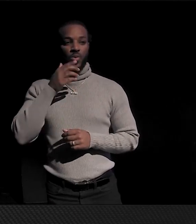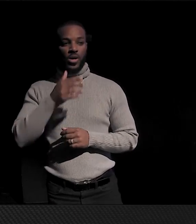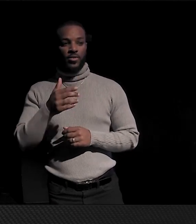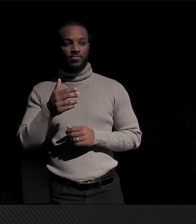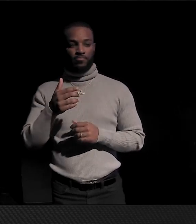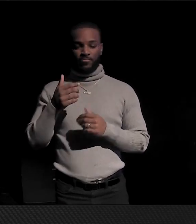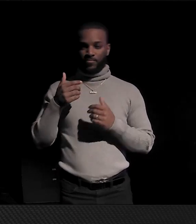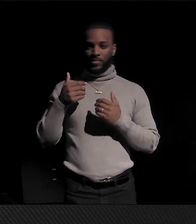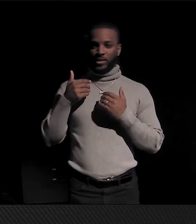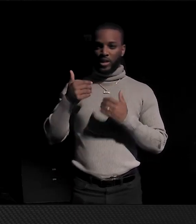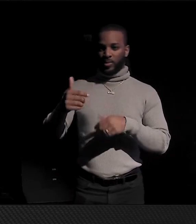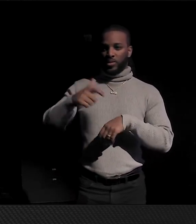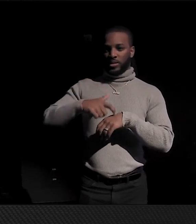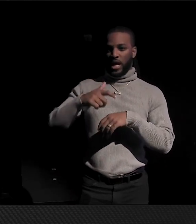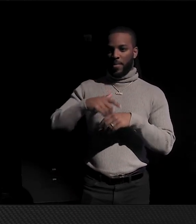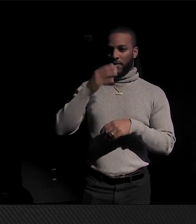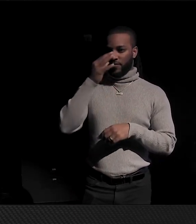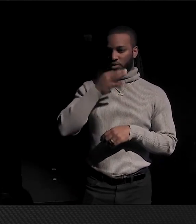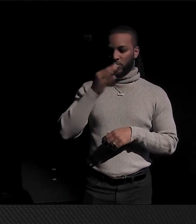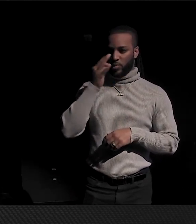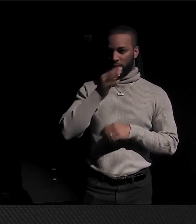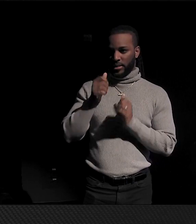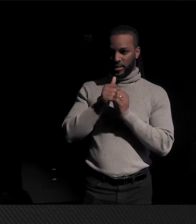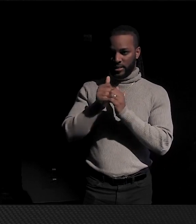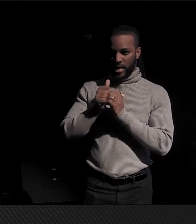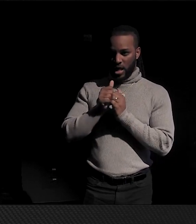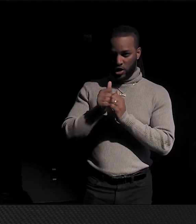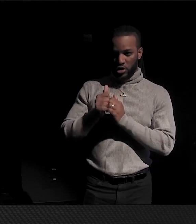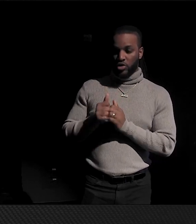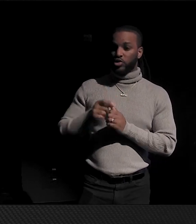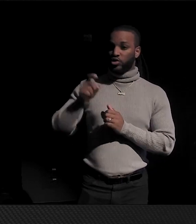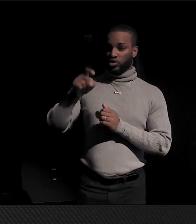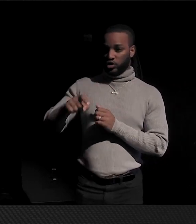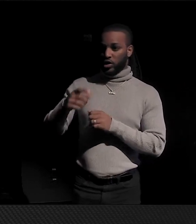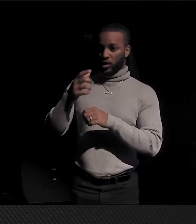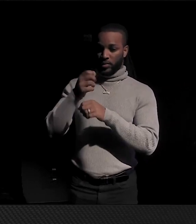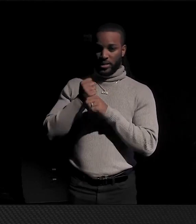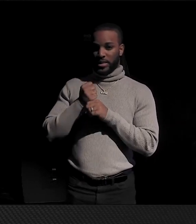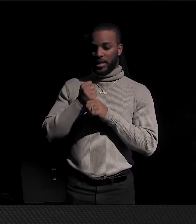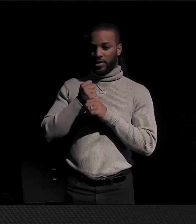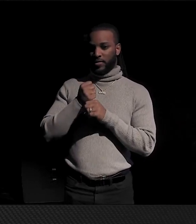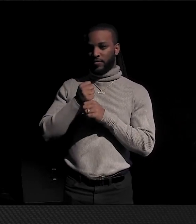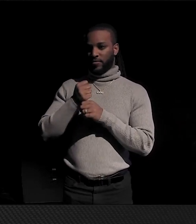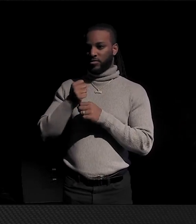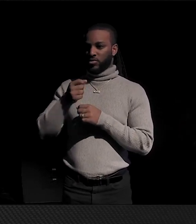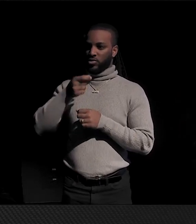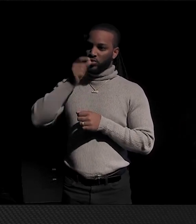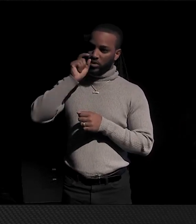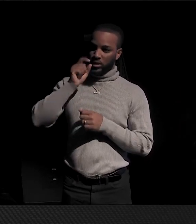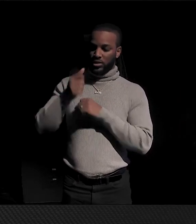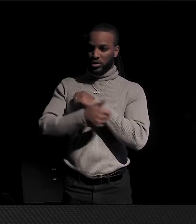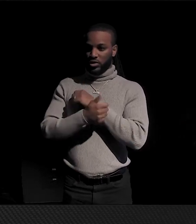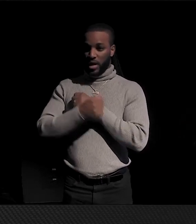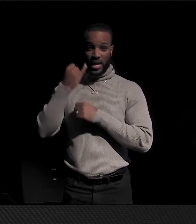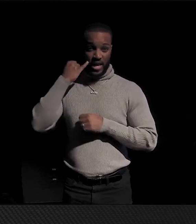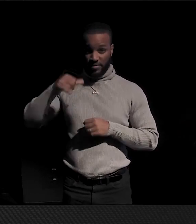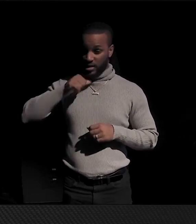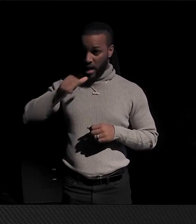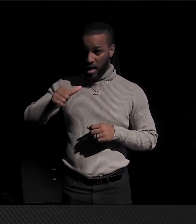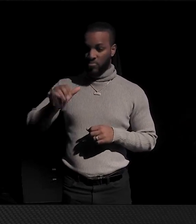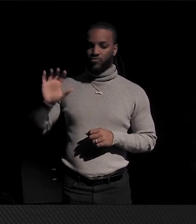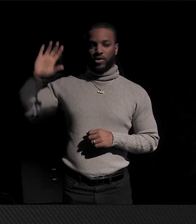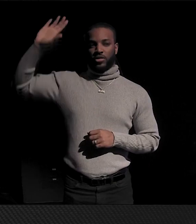Step into a time of communion together. You should have received communion when you walked in. If you didn't, just throw a hand in the